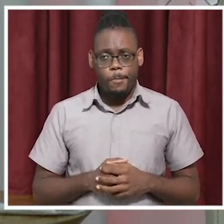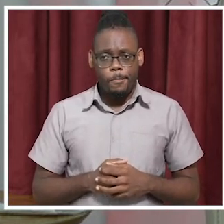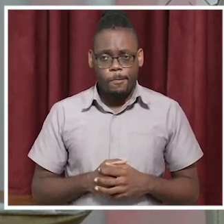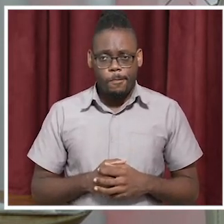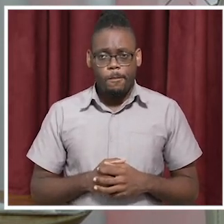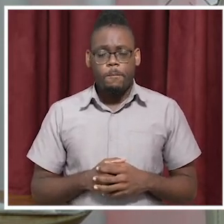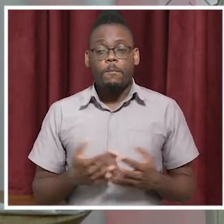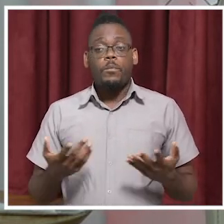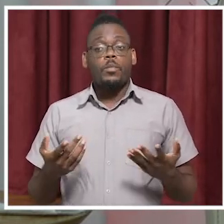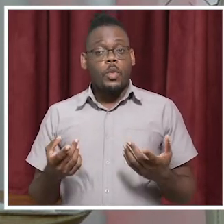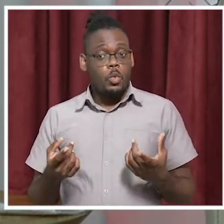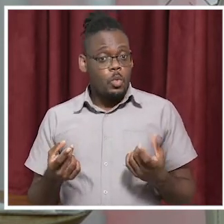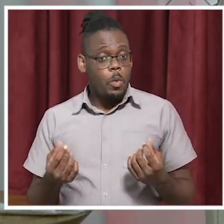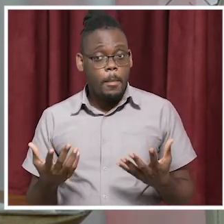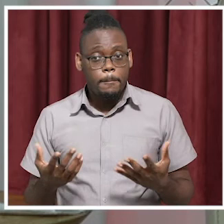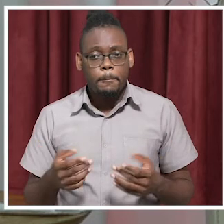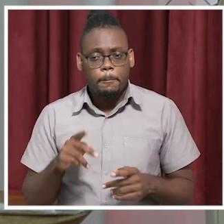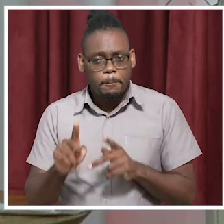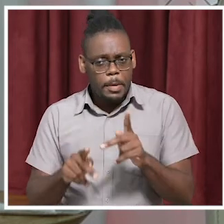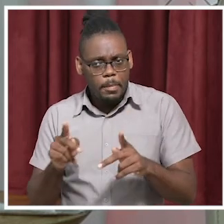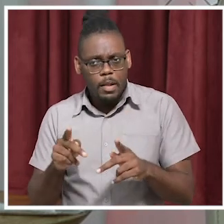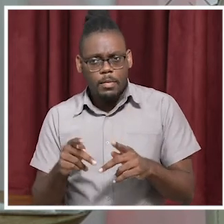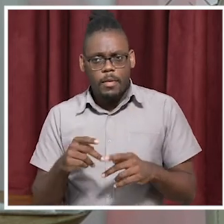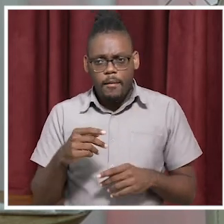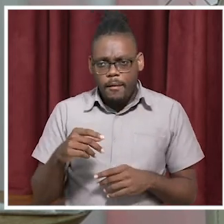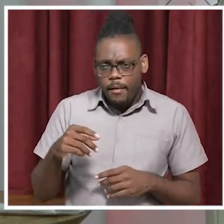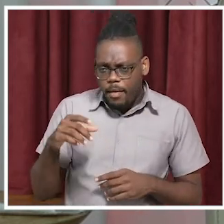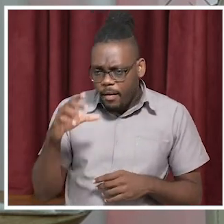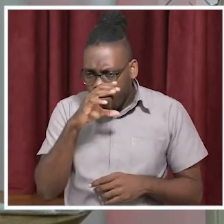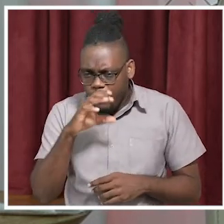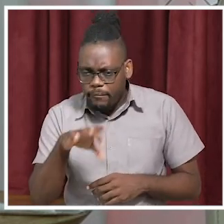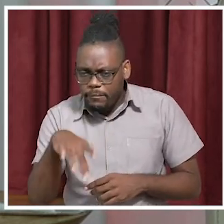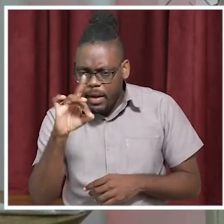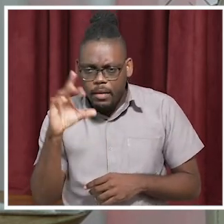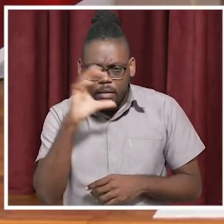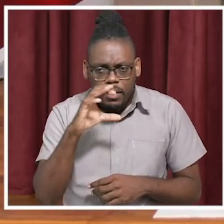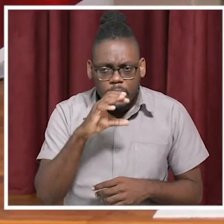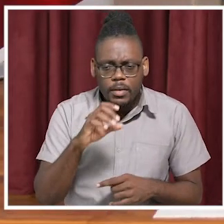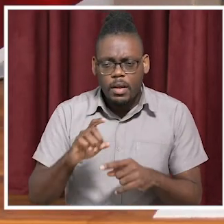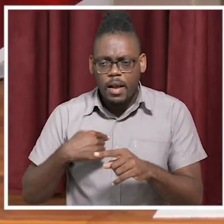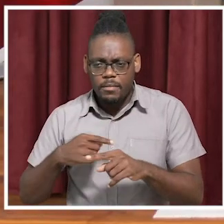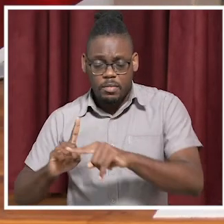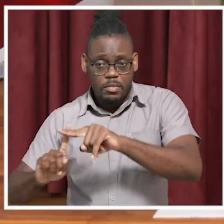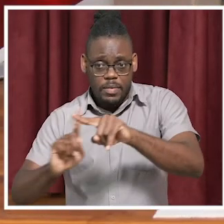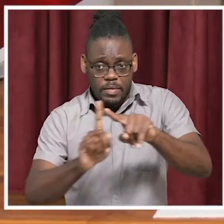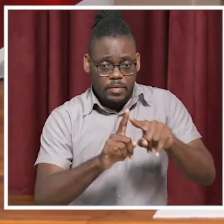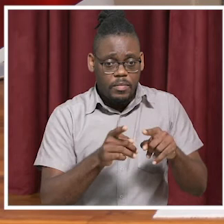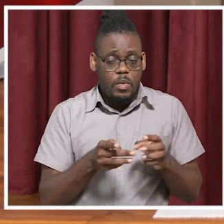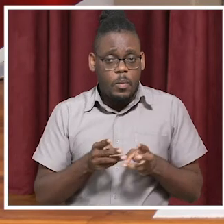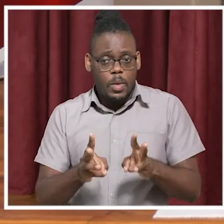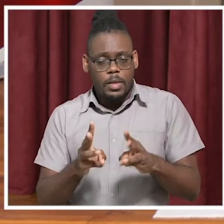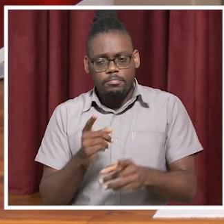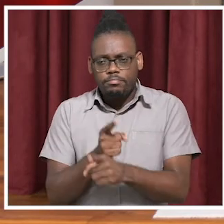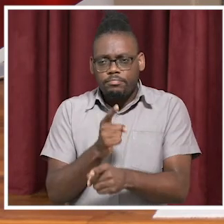information, access, and make sure that you are helping yourself and your community socially develop as well. Yes.